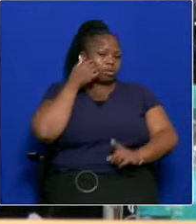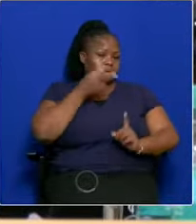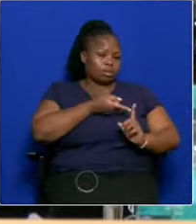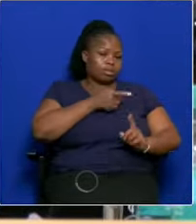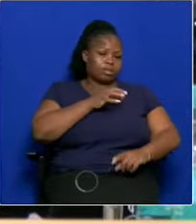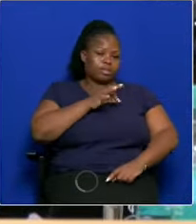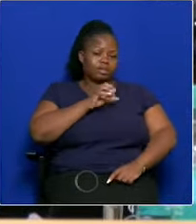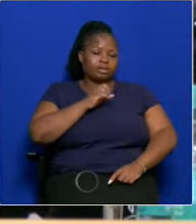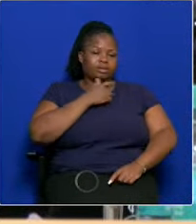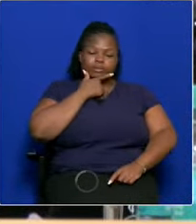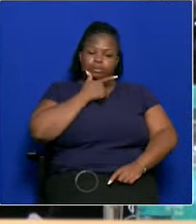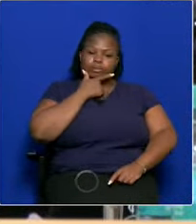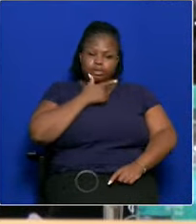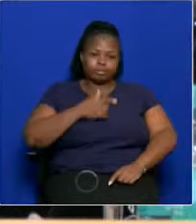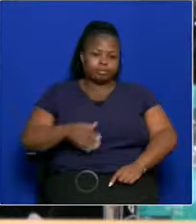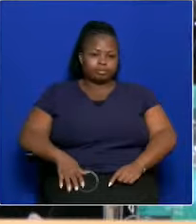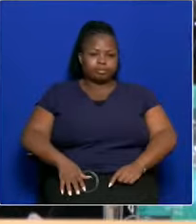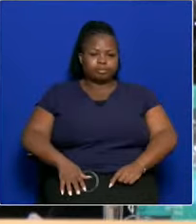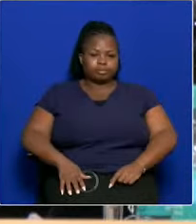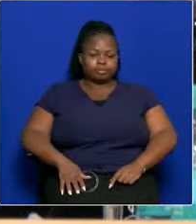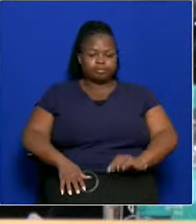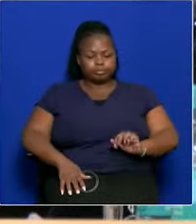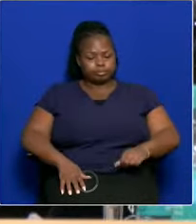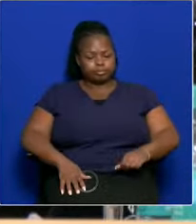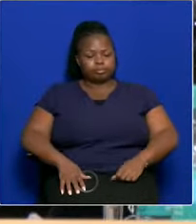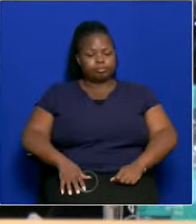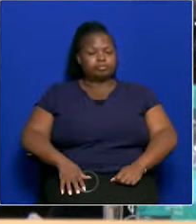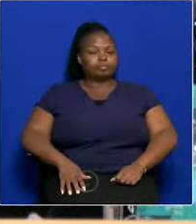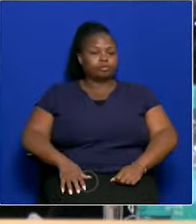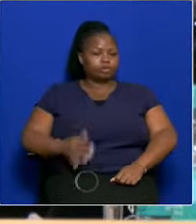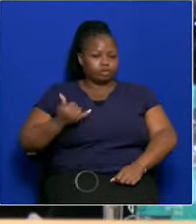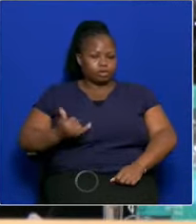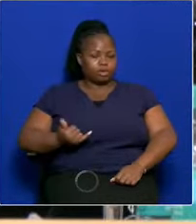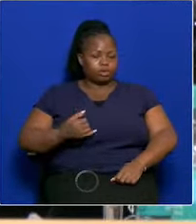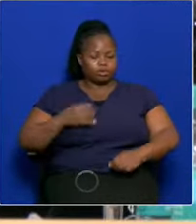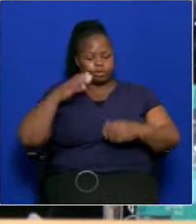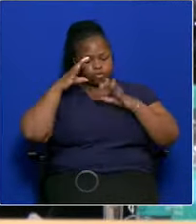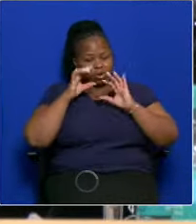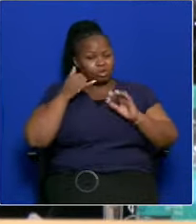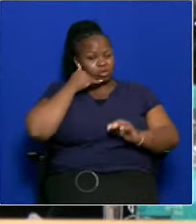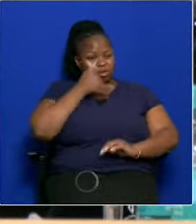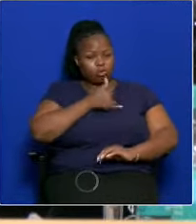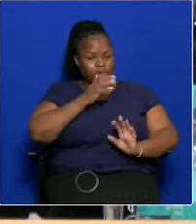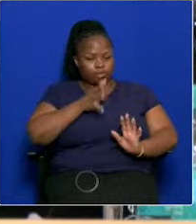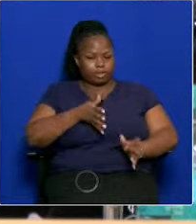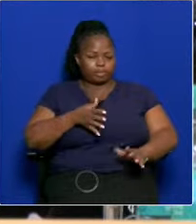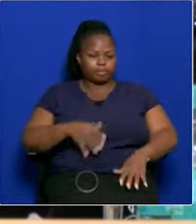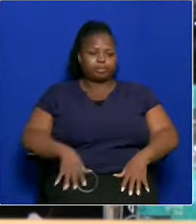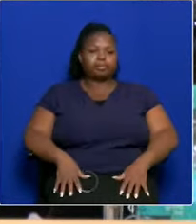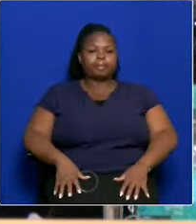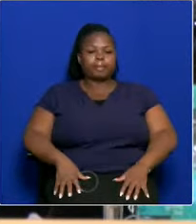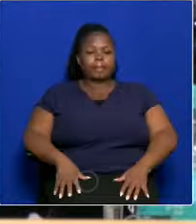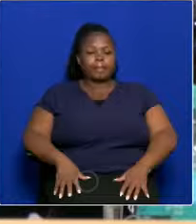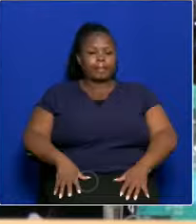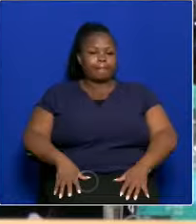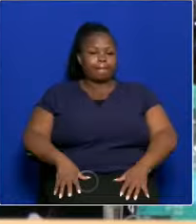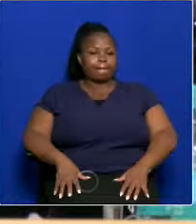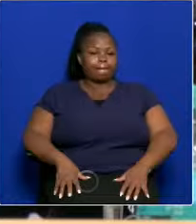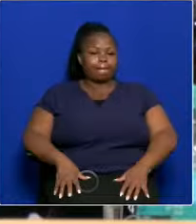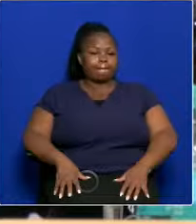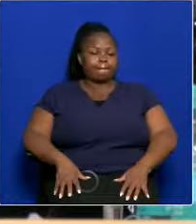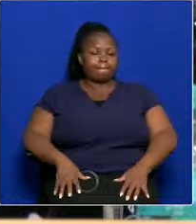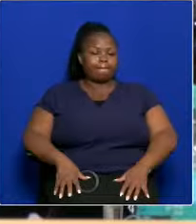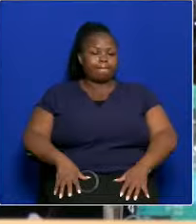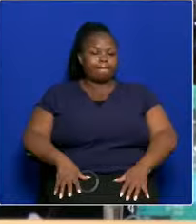December. That's correct. I'll just for now focus only on the calls. Yes. And then if you go to page 2,